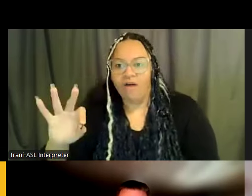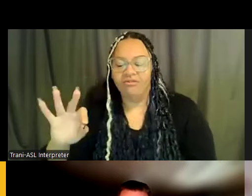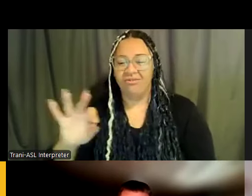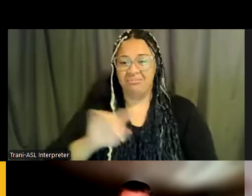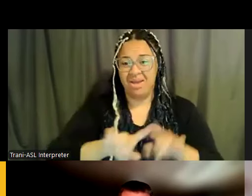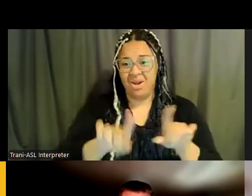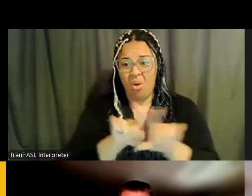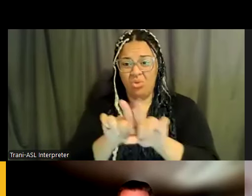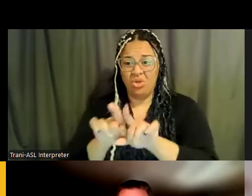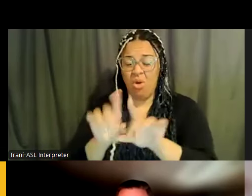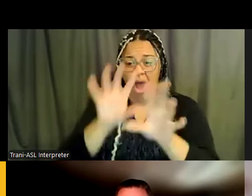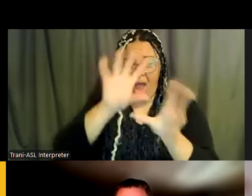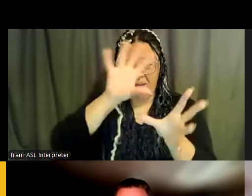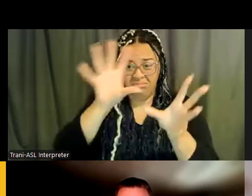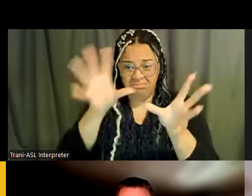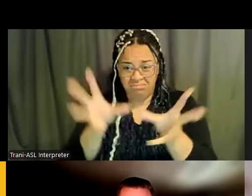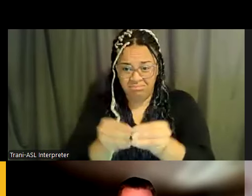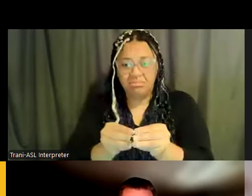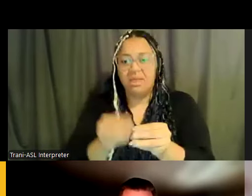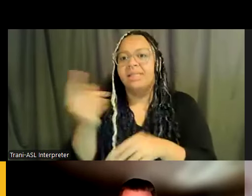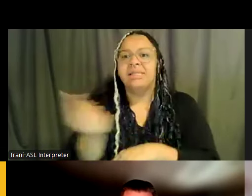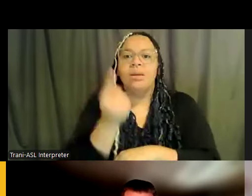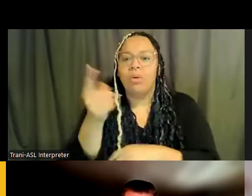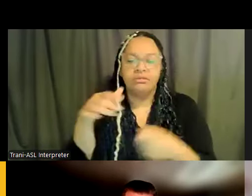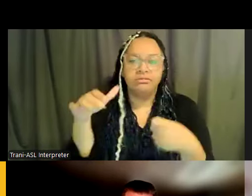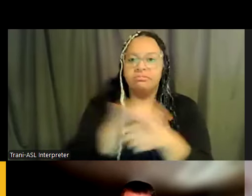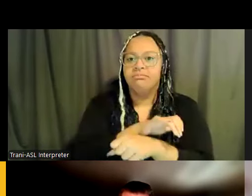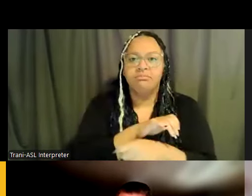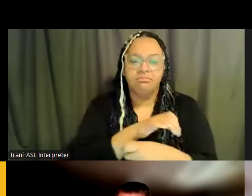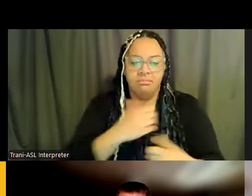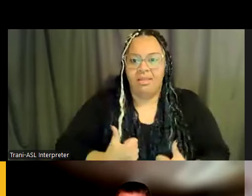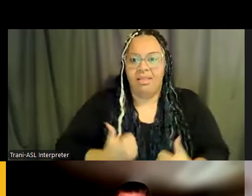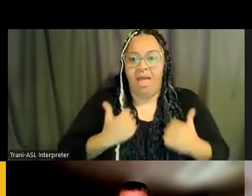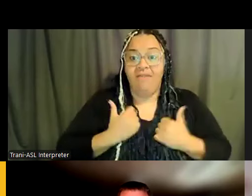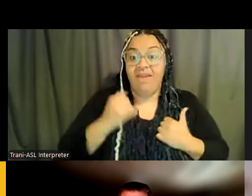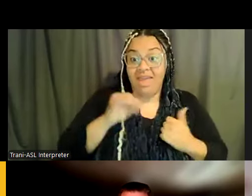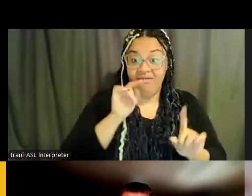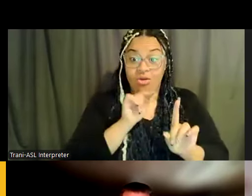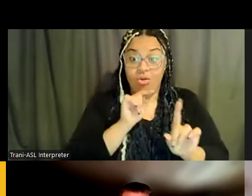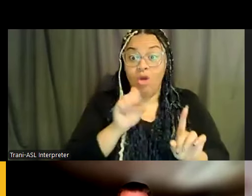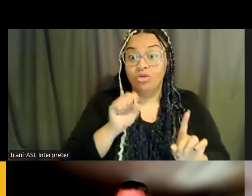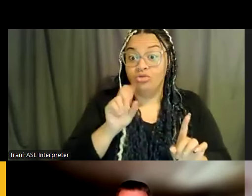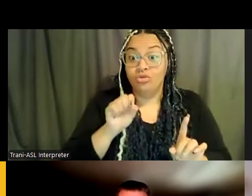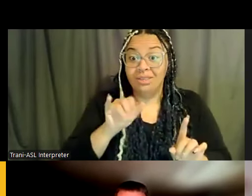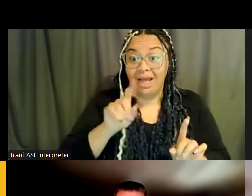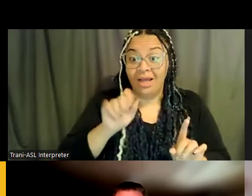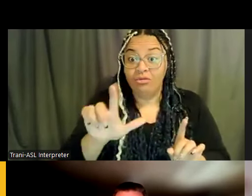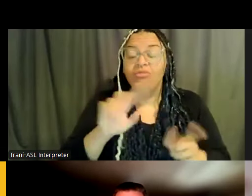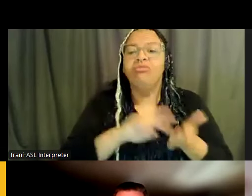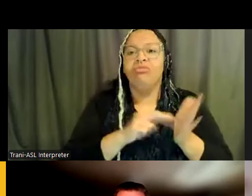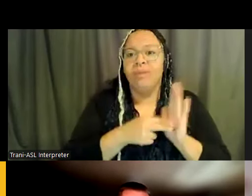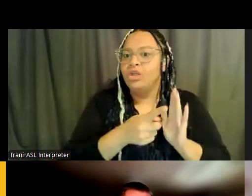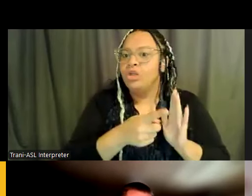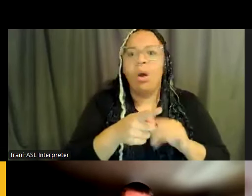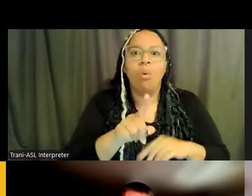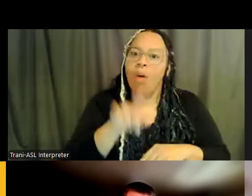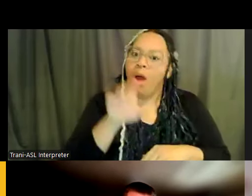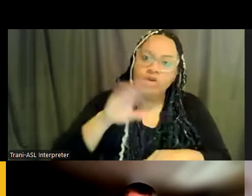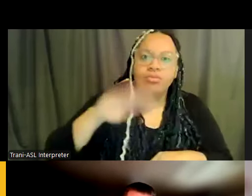encapsulates somebody's entire existence. If you're suicidal, that's your whole being. You are in crisis 100% of the